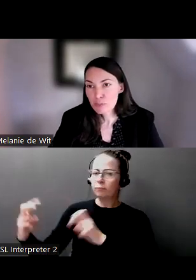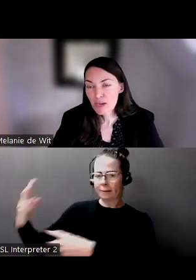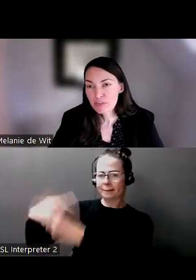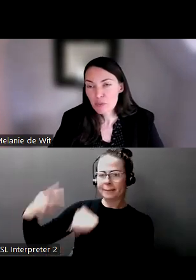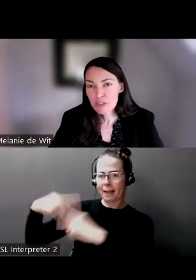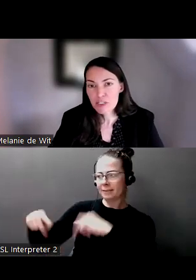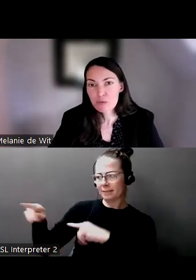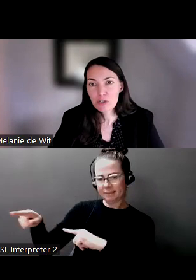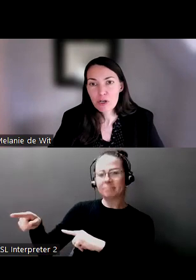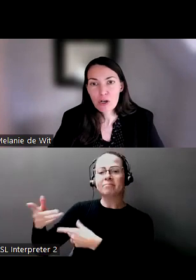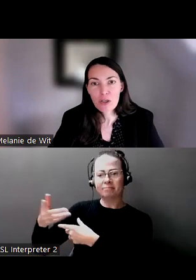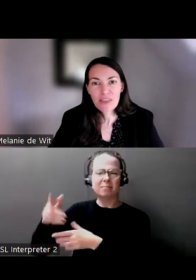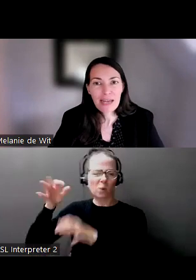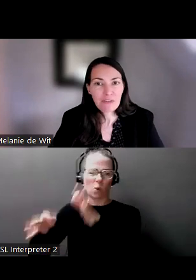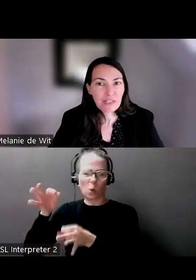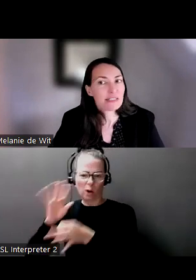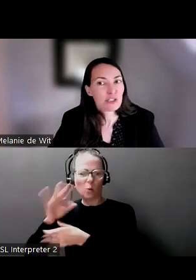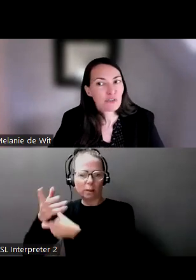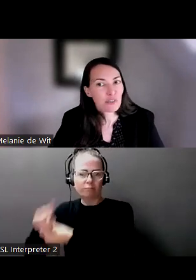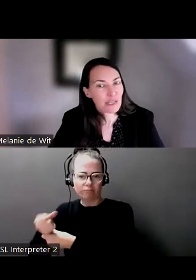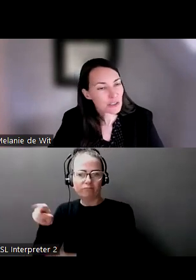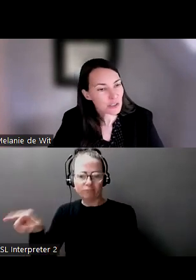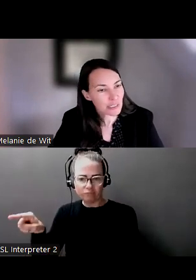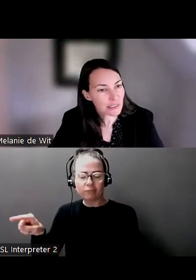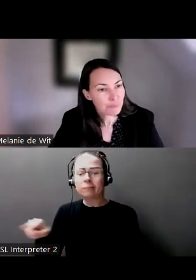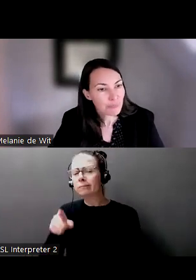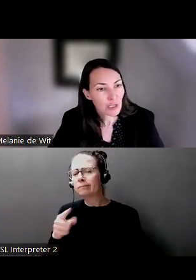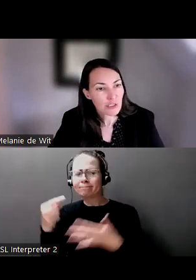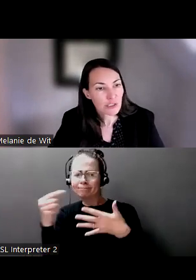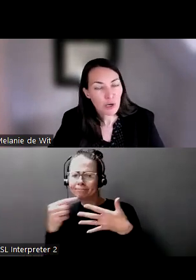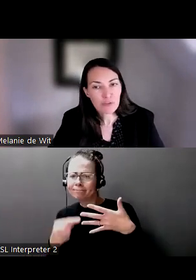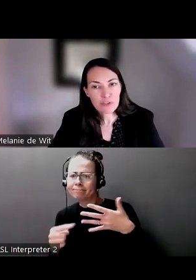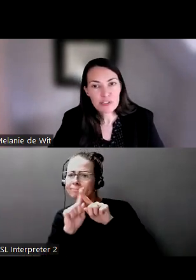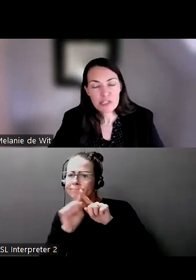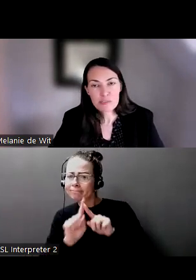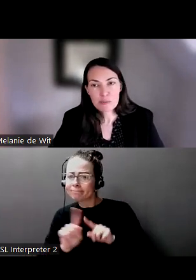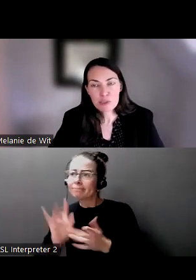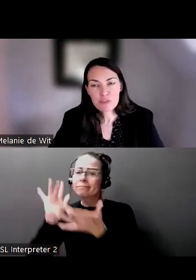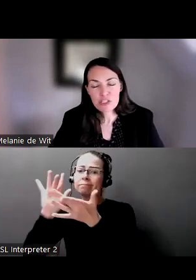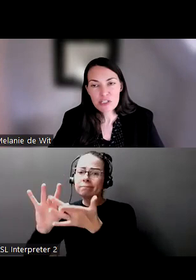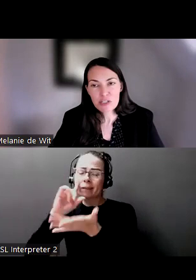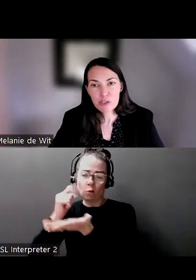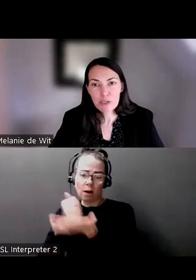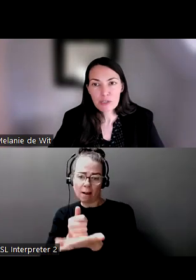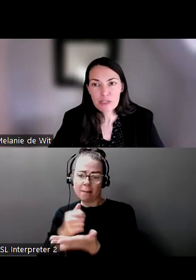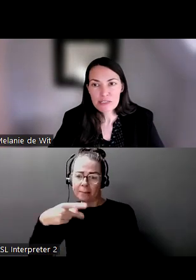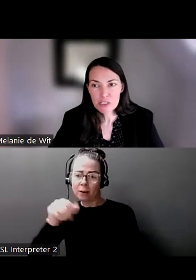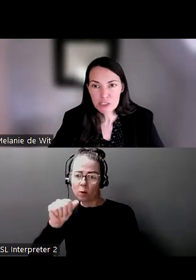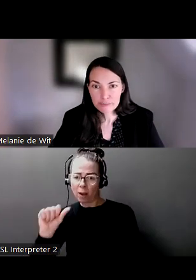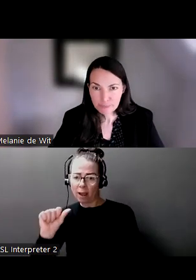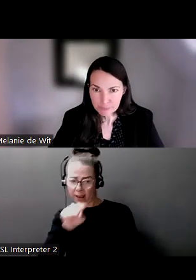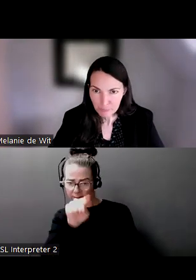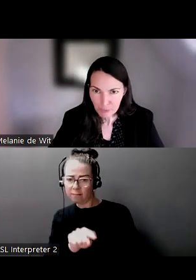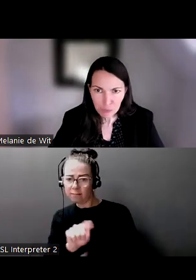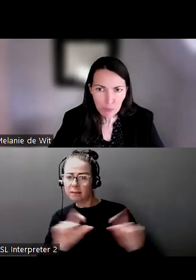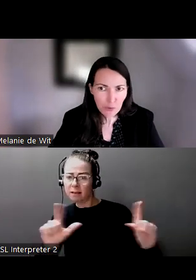there's private lawyers that you can call. The Advocate Center for the Elderly also offers some services. They're a great